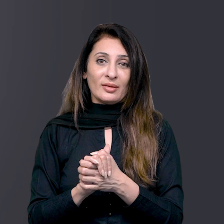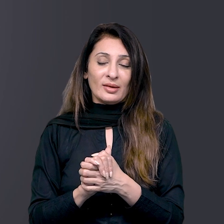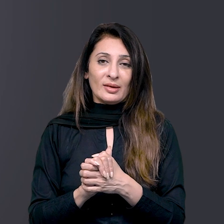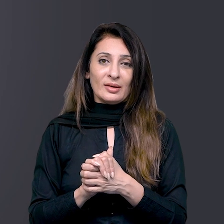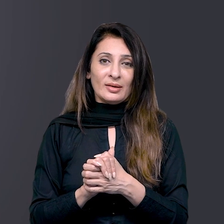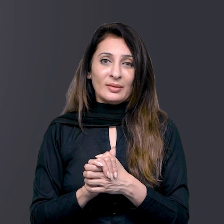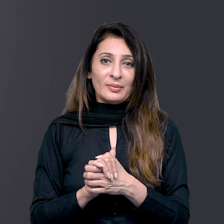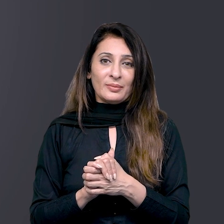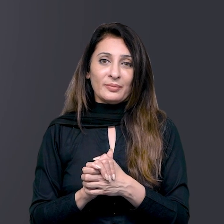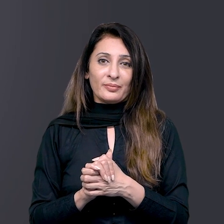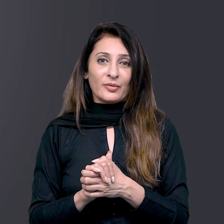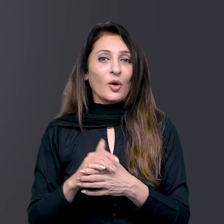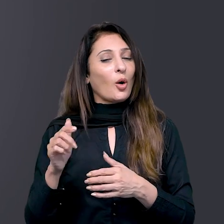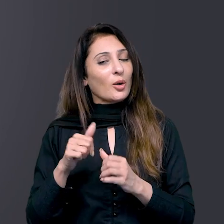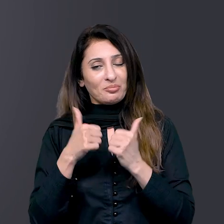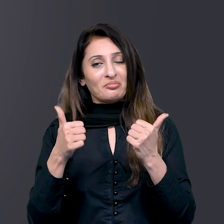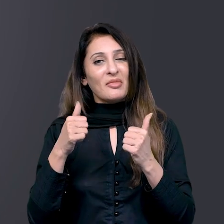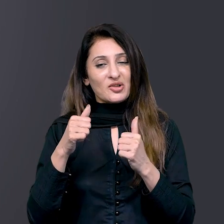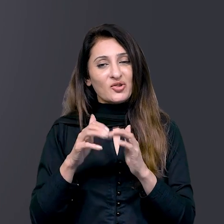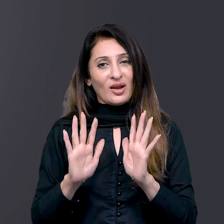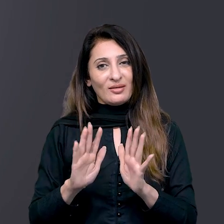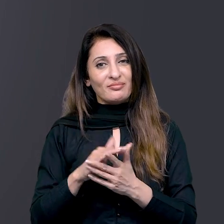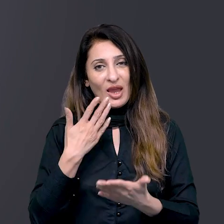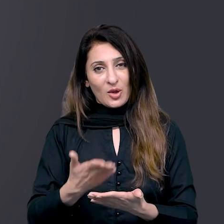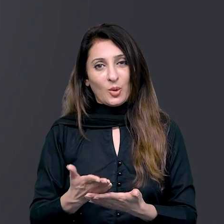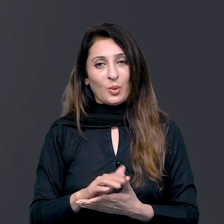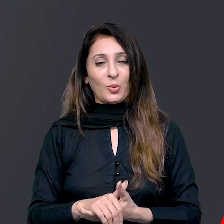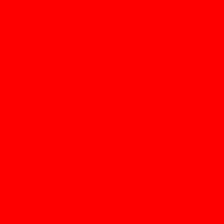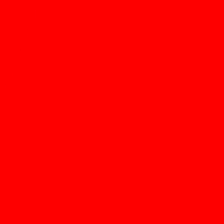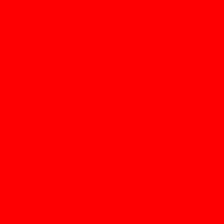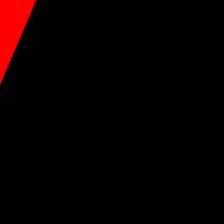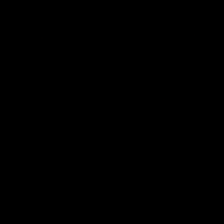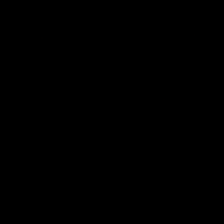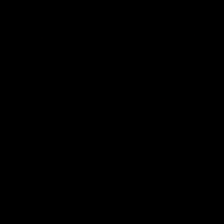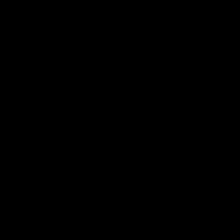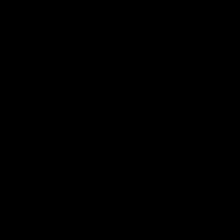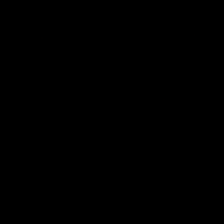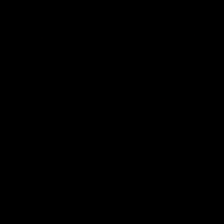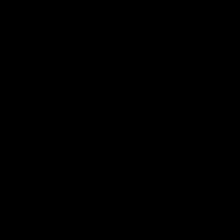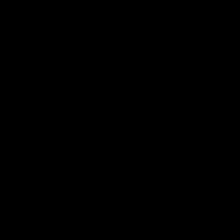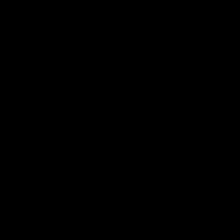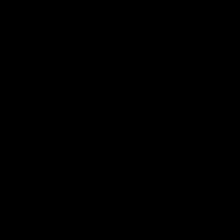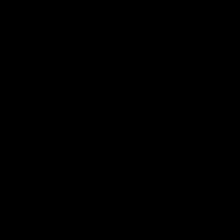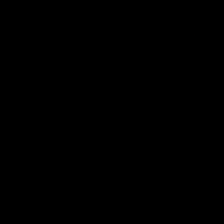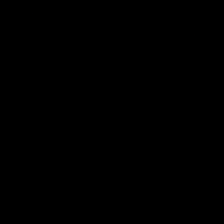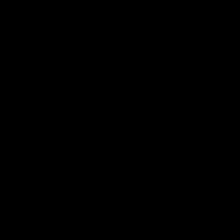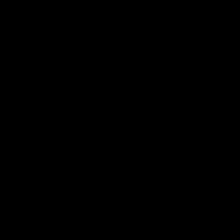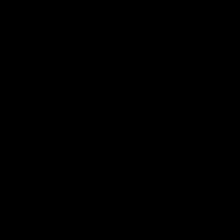kind and amazing in every which way.